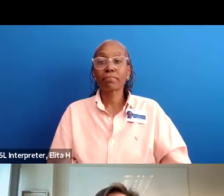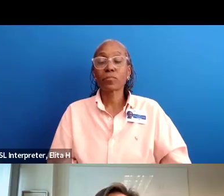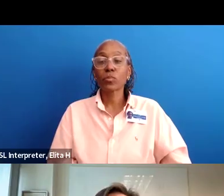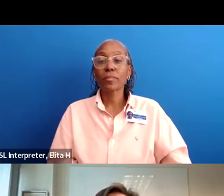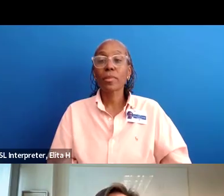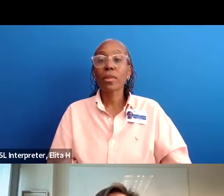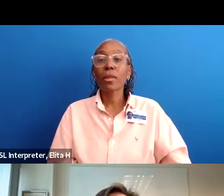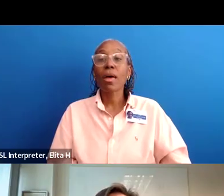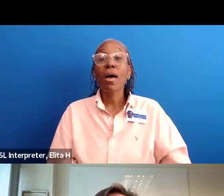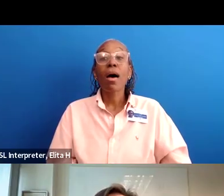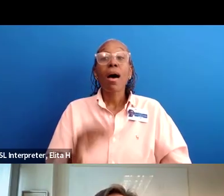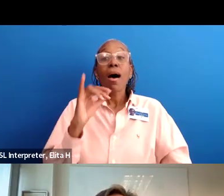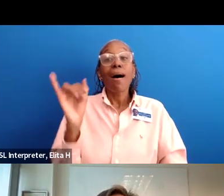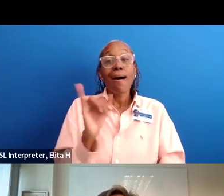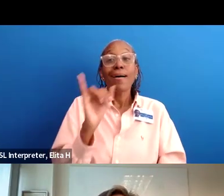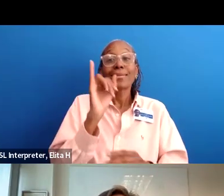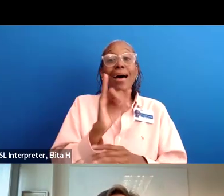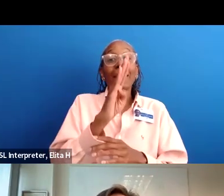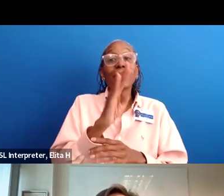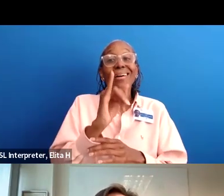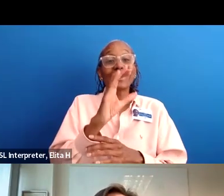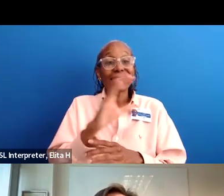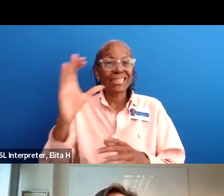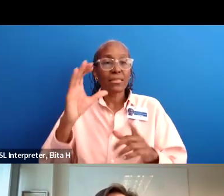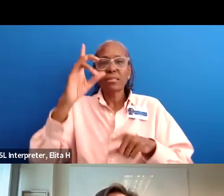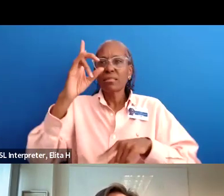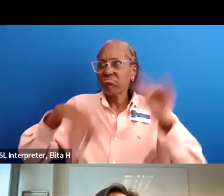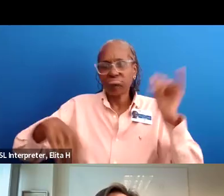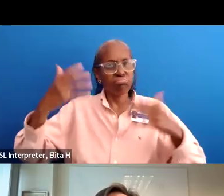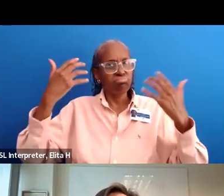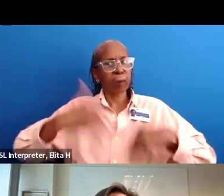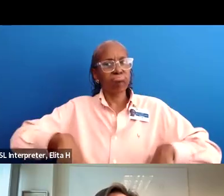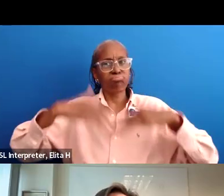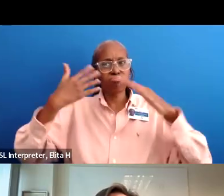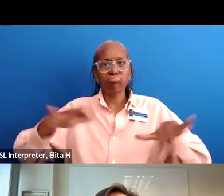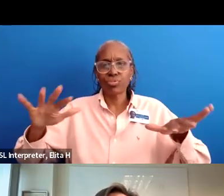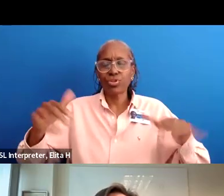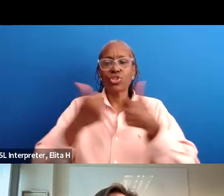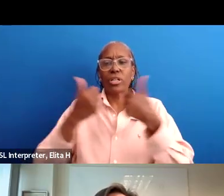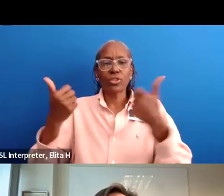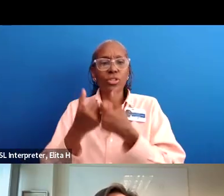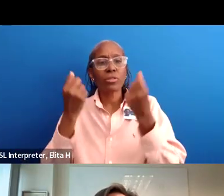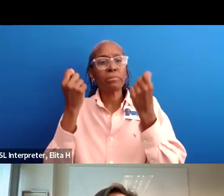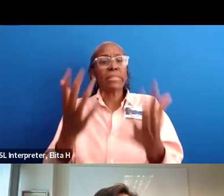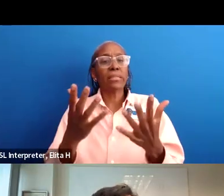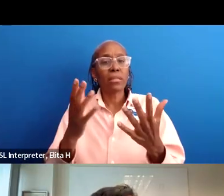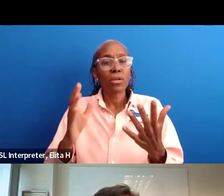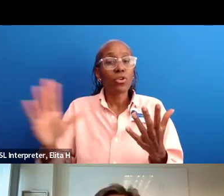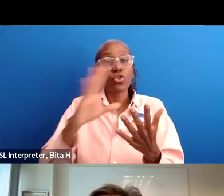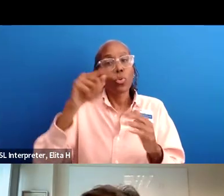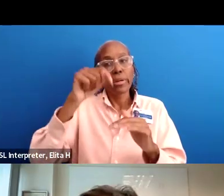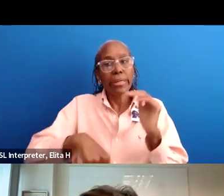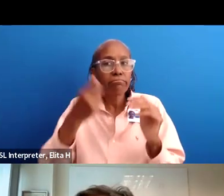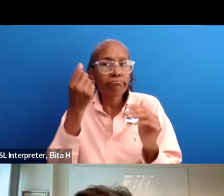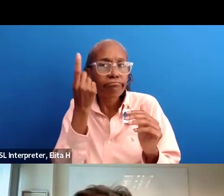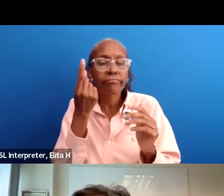And as the IBCICC seeks to address this wide range of challenges in the IBCI field, your insights, those of people with spinal